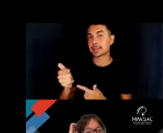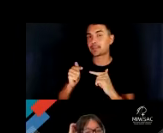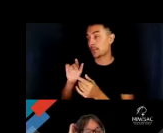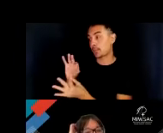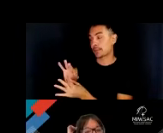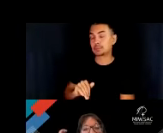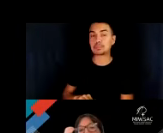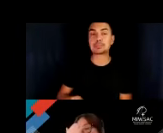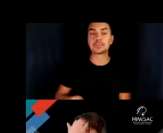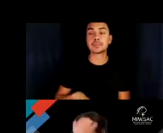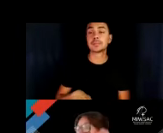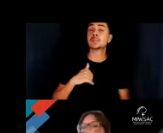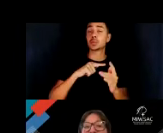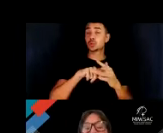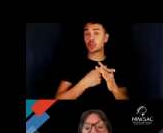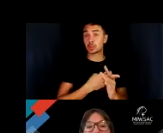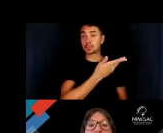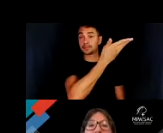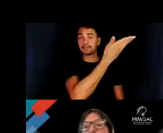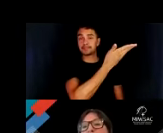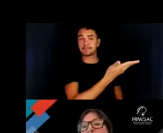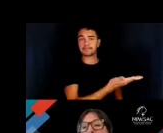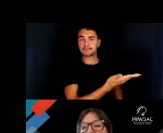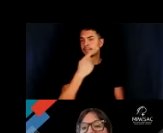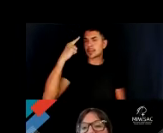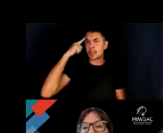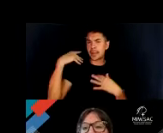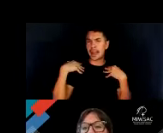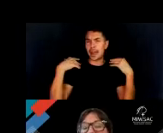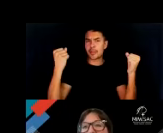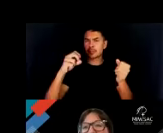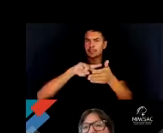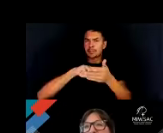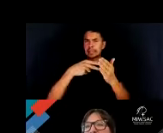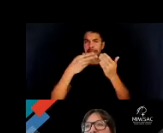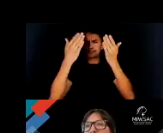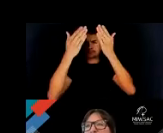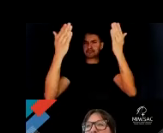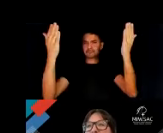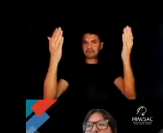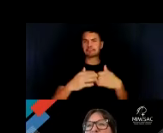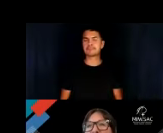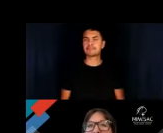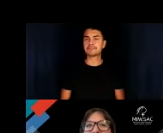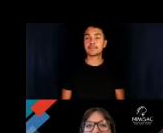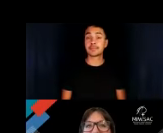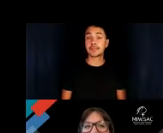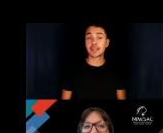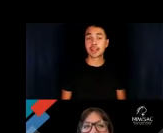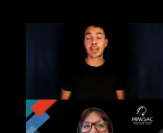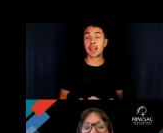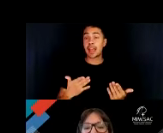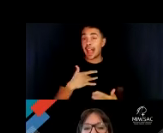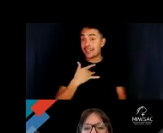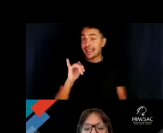So we'll just kind of start out by talking about the definition of mental health. And I think, although it feels like things have gotten better